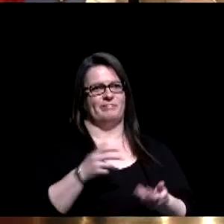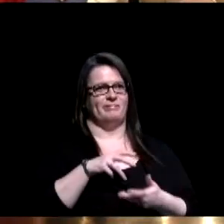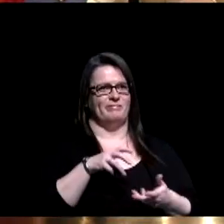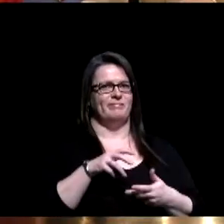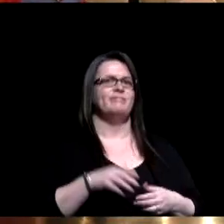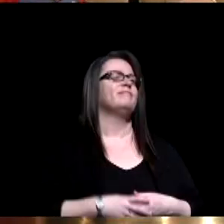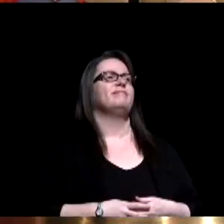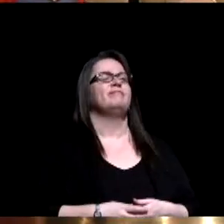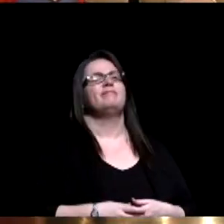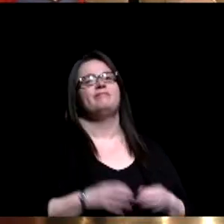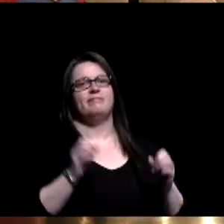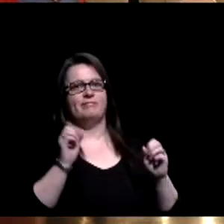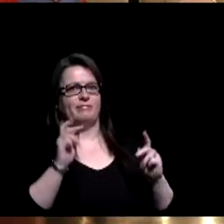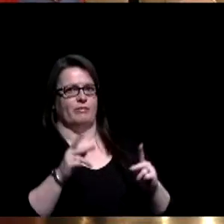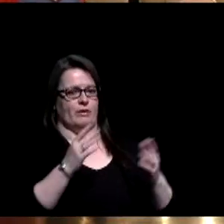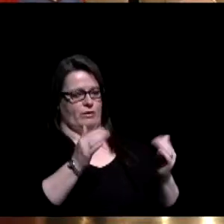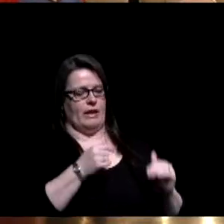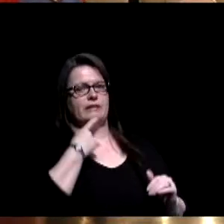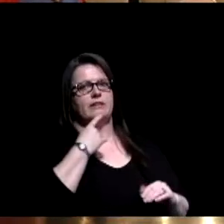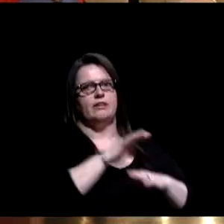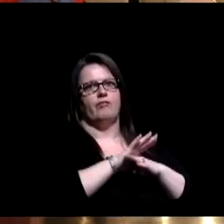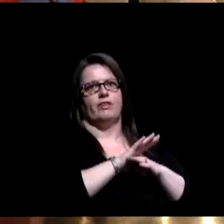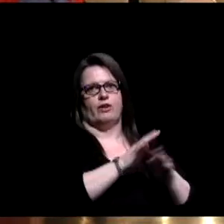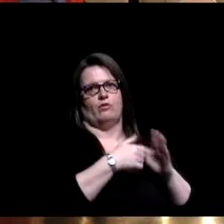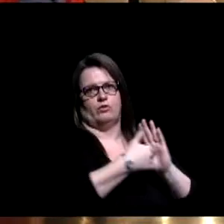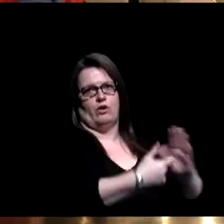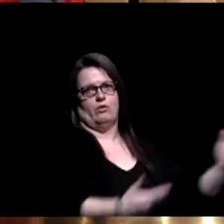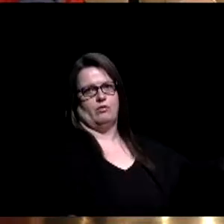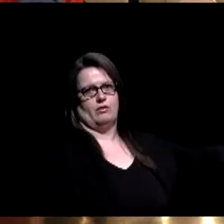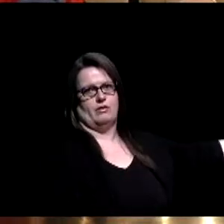So just for the record, it says video plays.